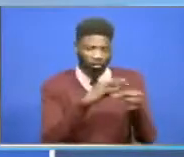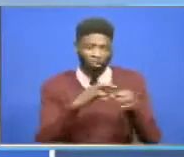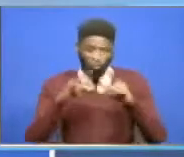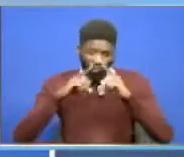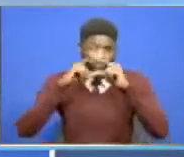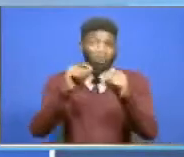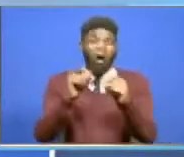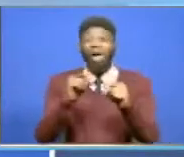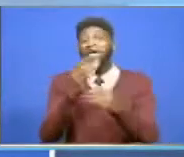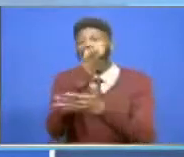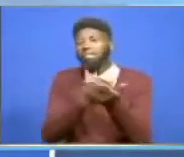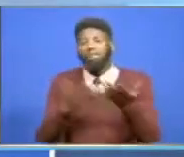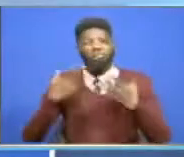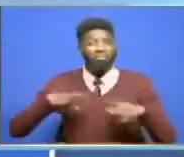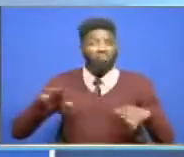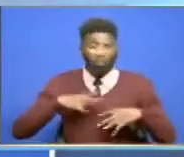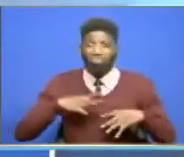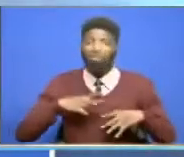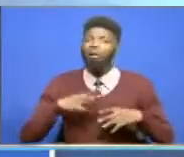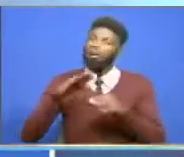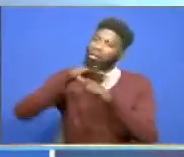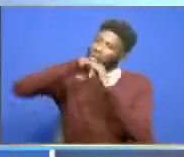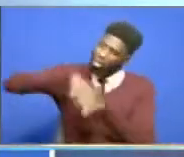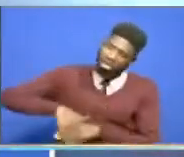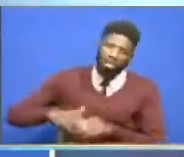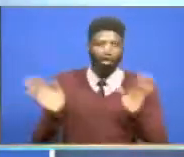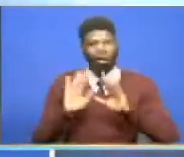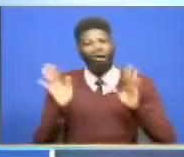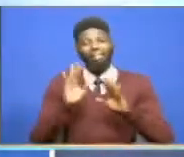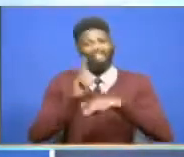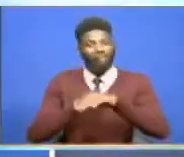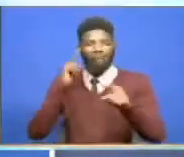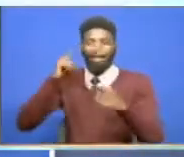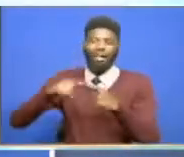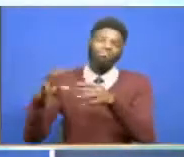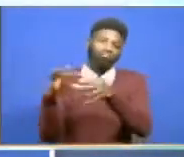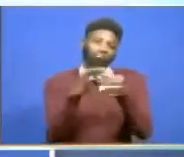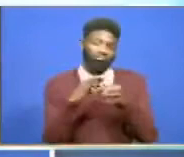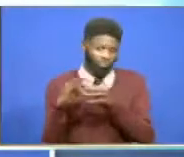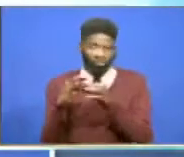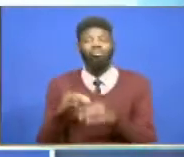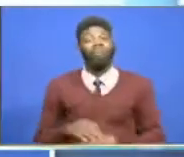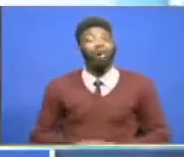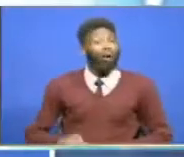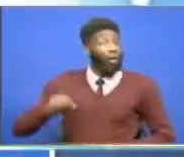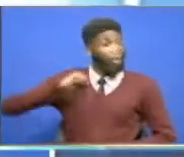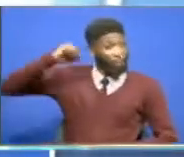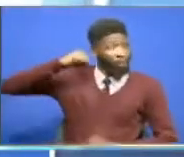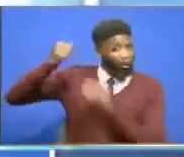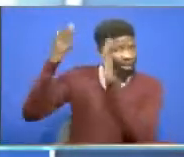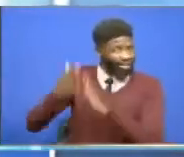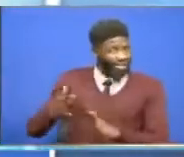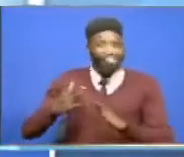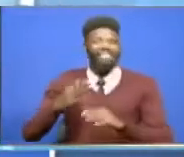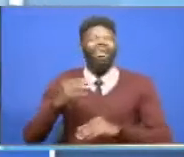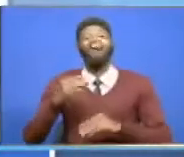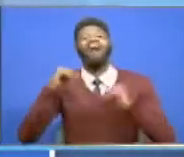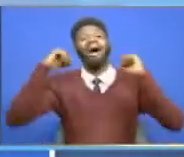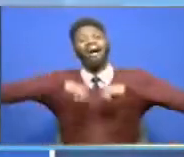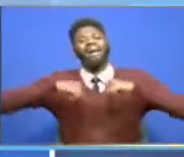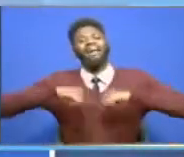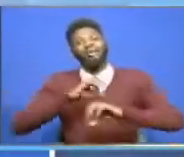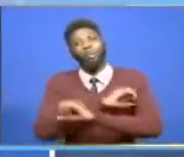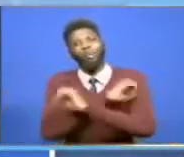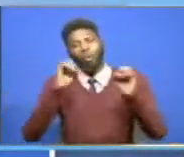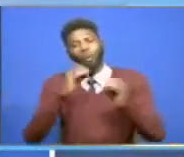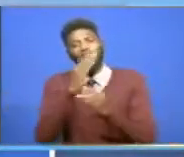bridges in the quest to build bridges. This coming as political leaders continued to differ on the contents of the report, with some